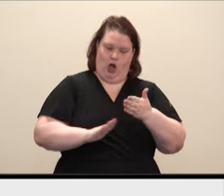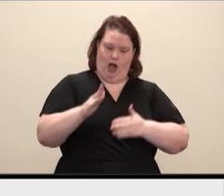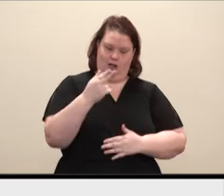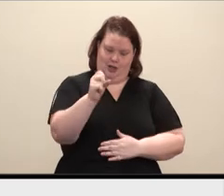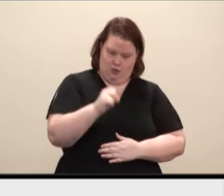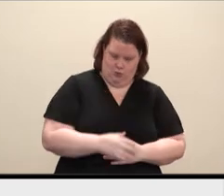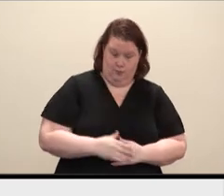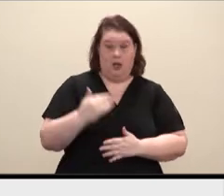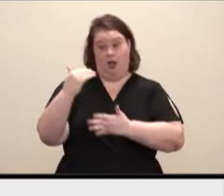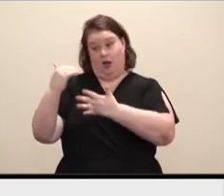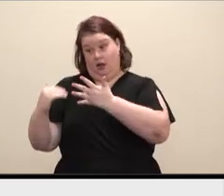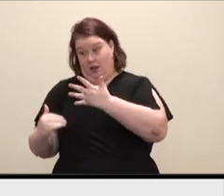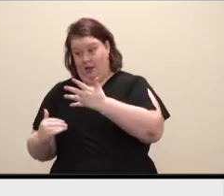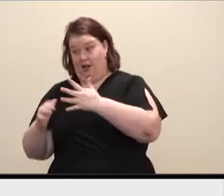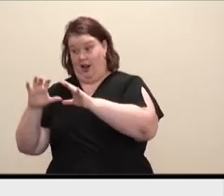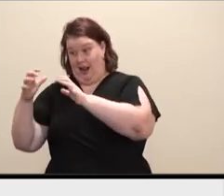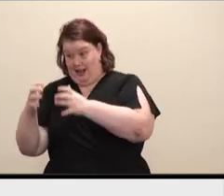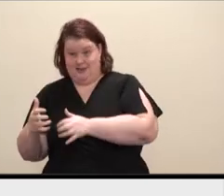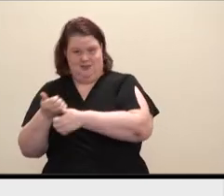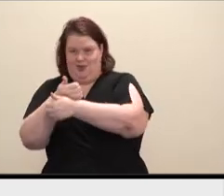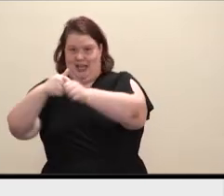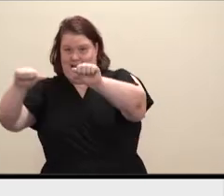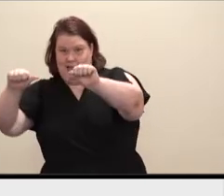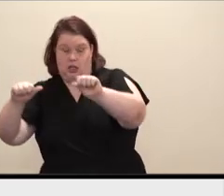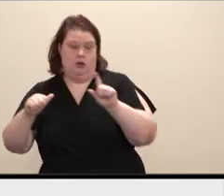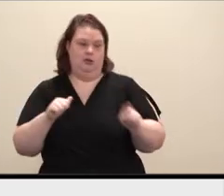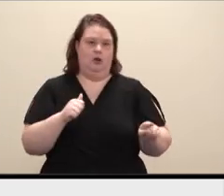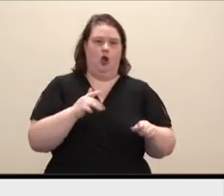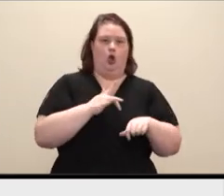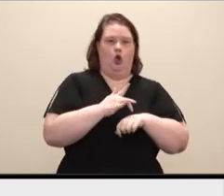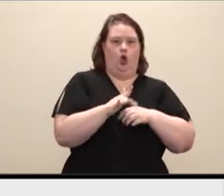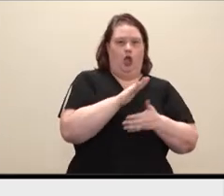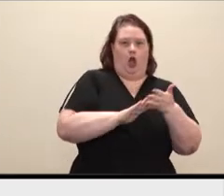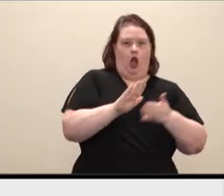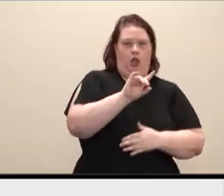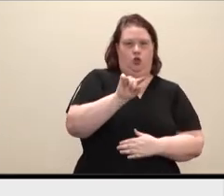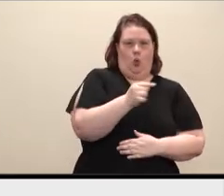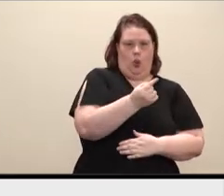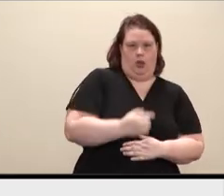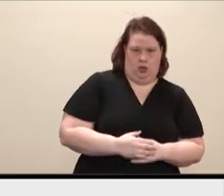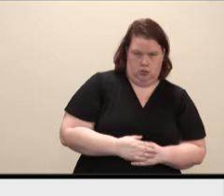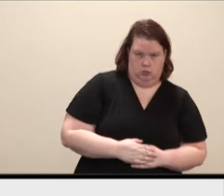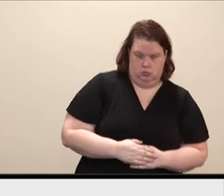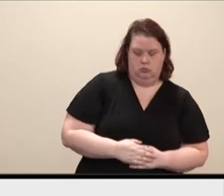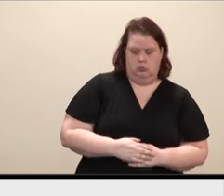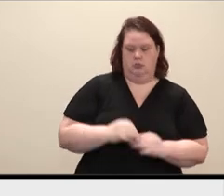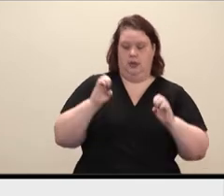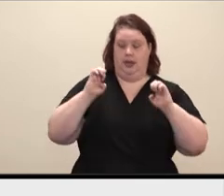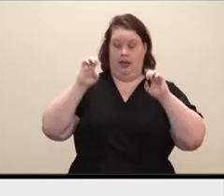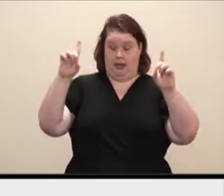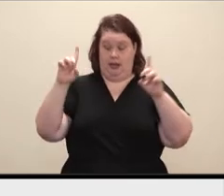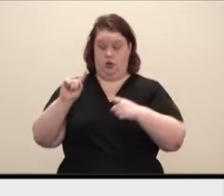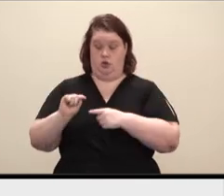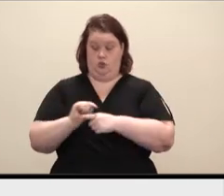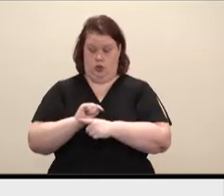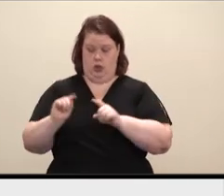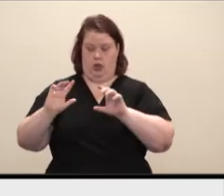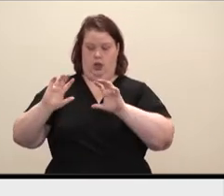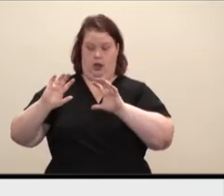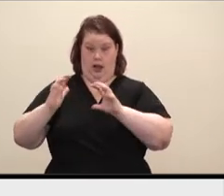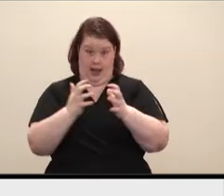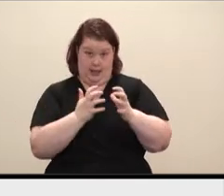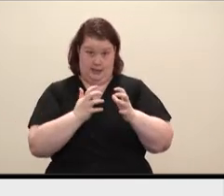anyone can do dual credit, and then there's a list of courses that are only for early college. Those education and training courses for